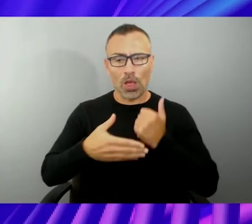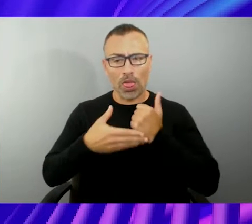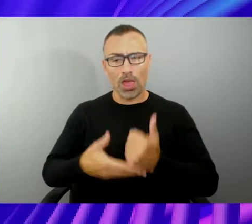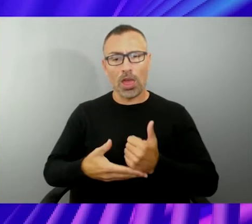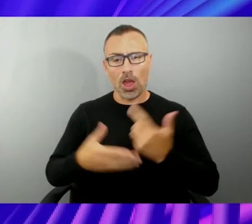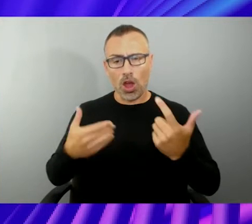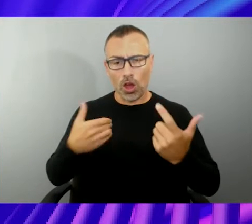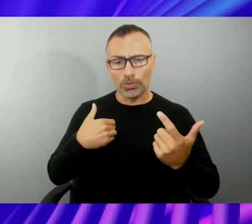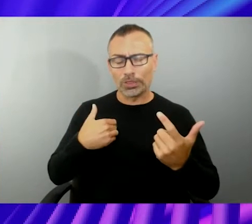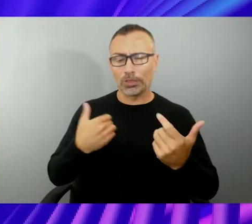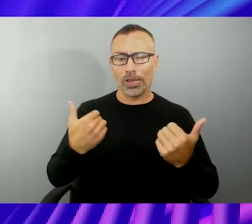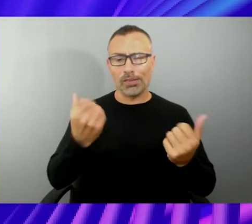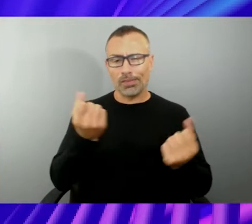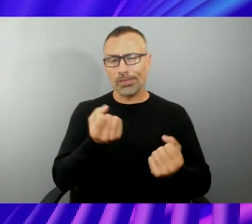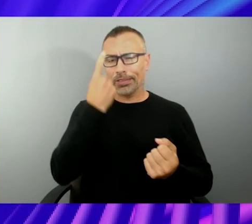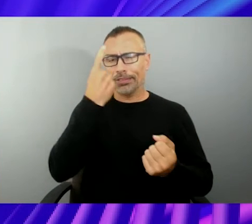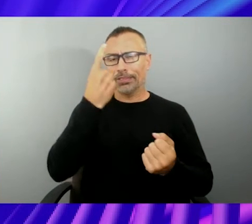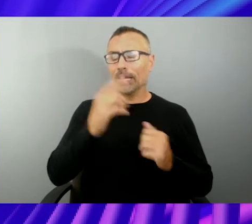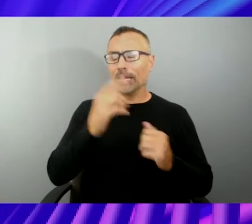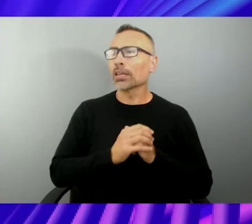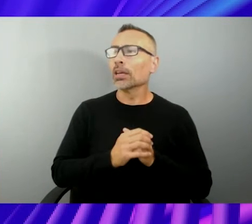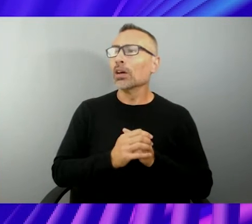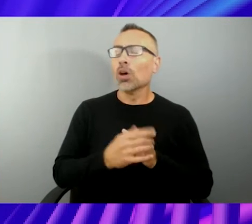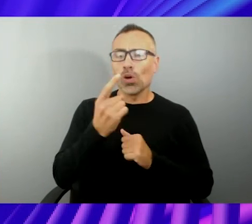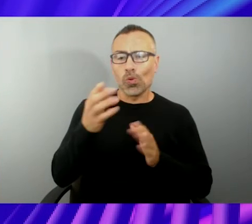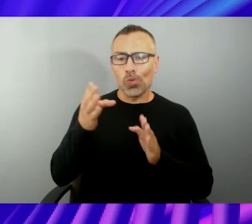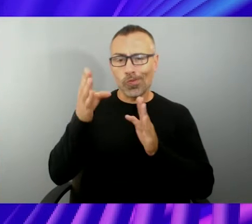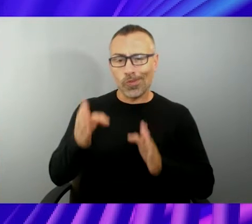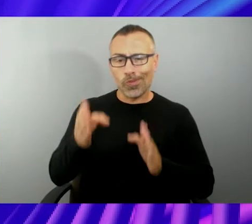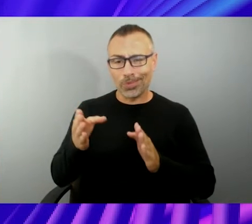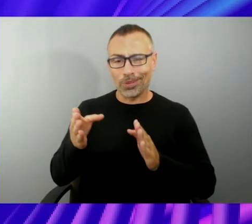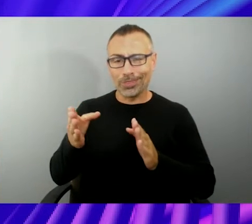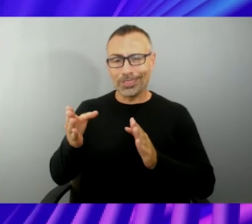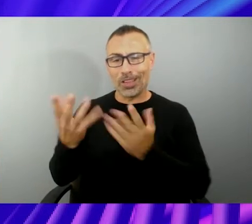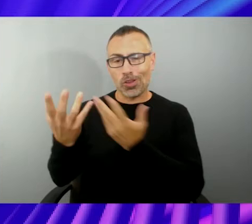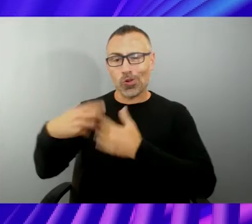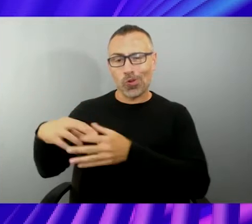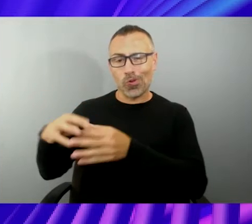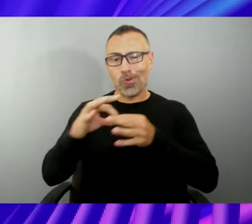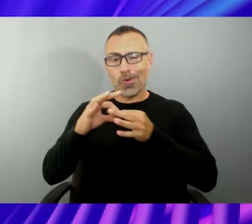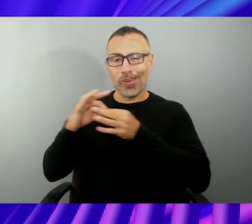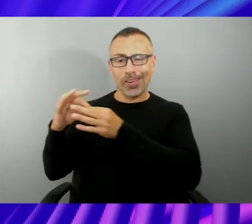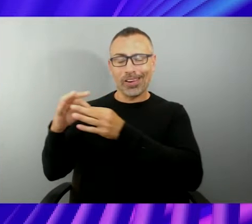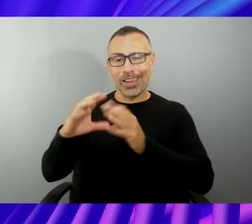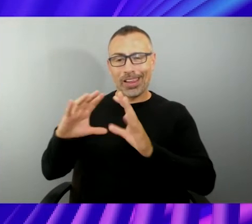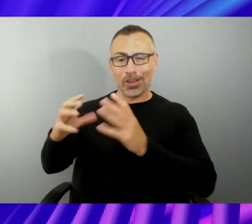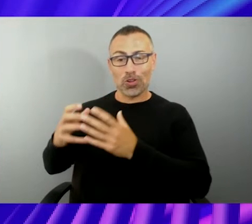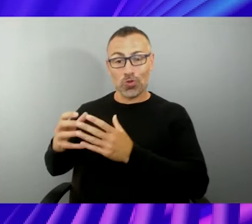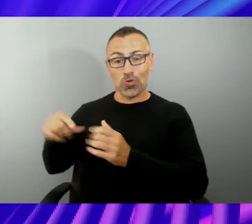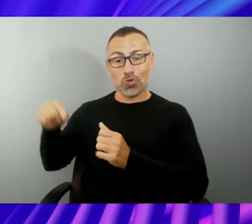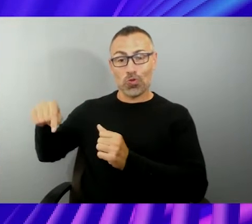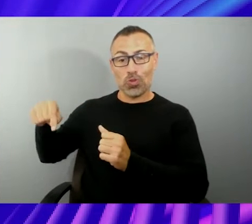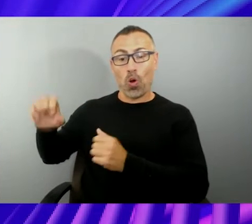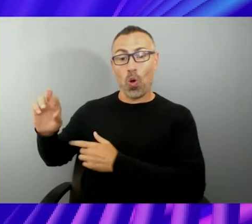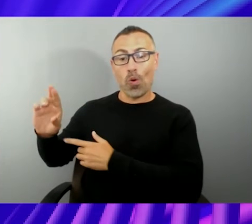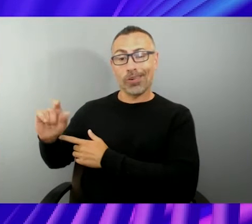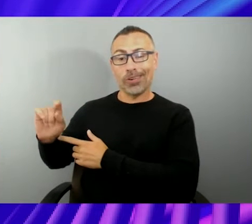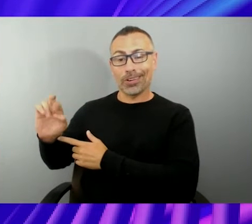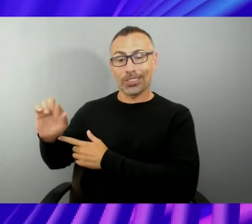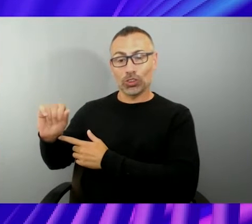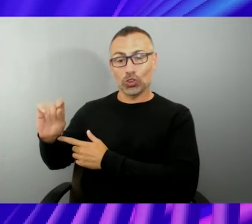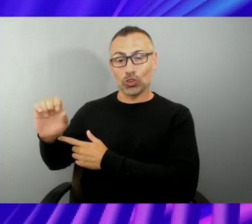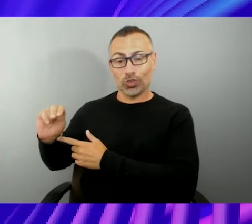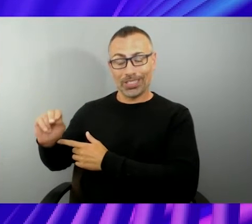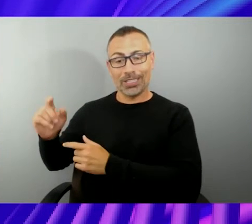world terms. So just one person coordinating a group or a coordinator coordinating things to deliver something. So